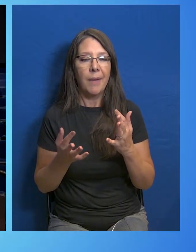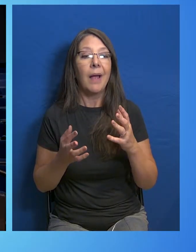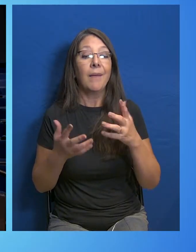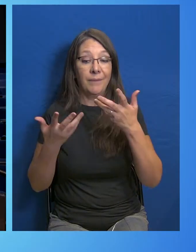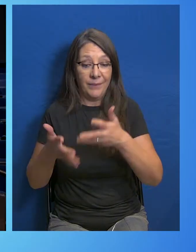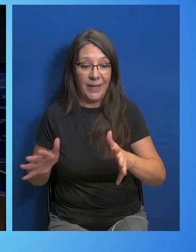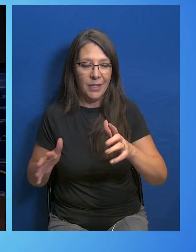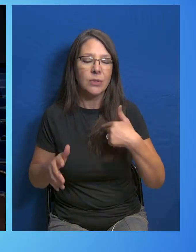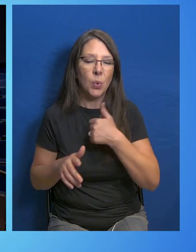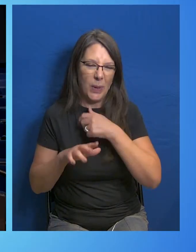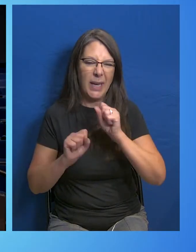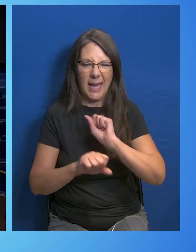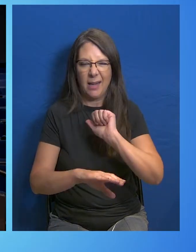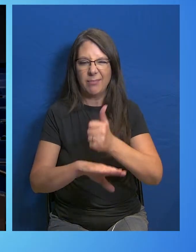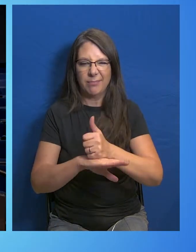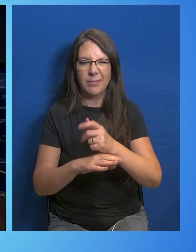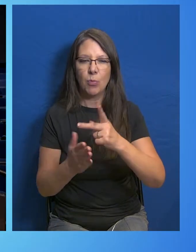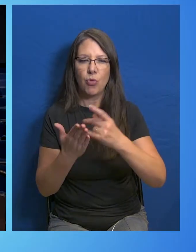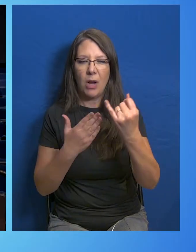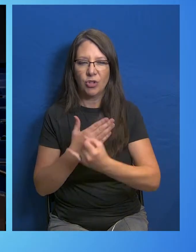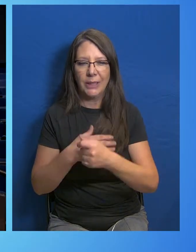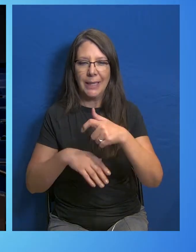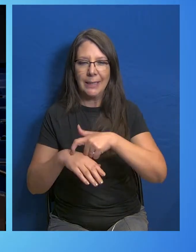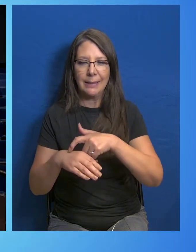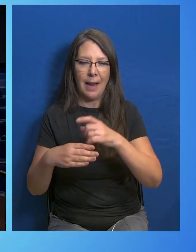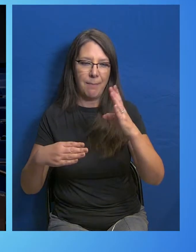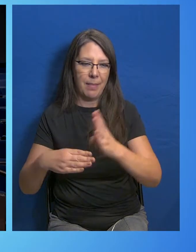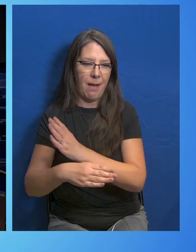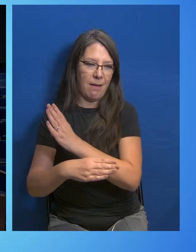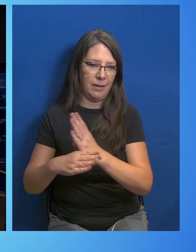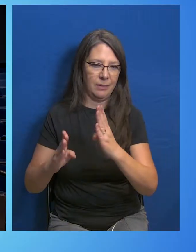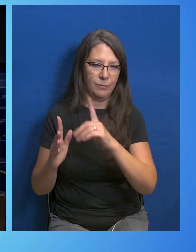project timeline. Does that sound accurate?